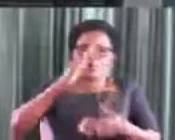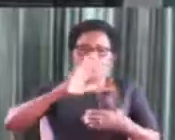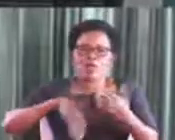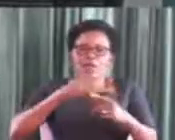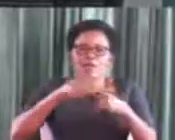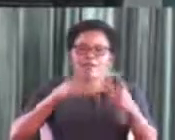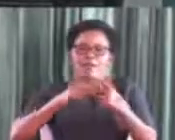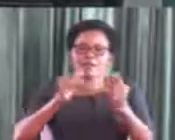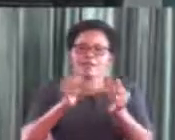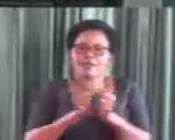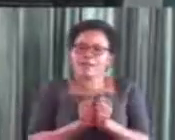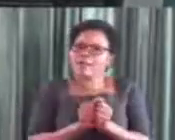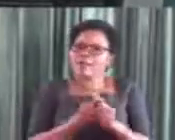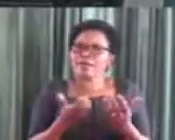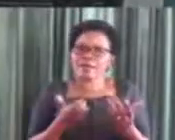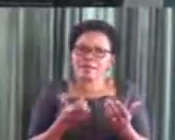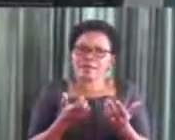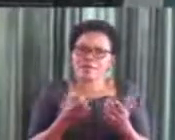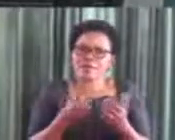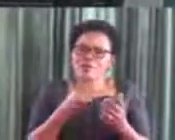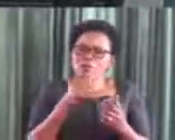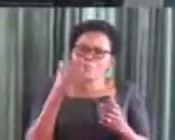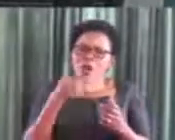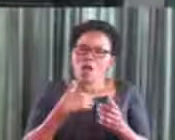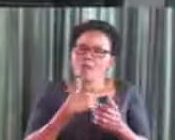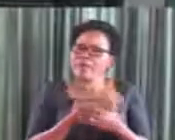Do you have any